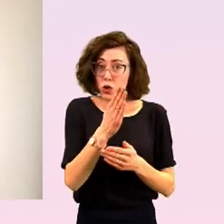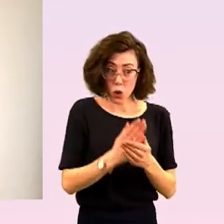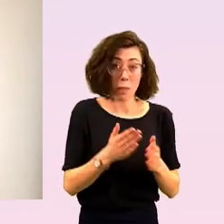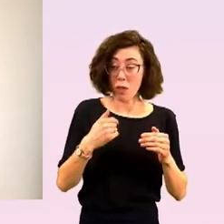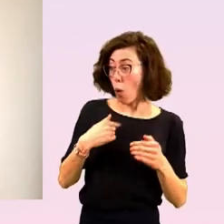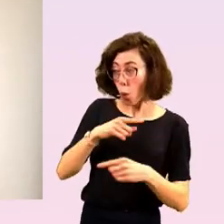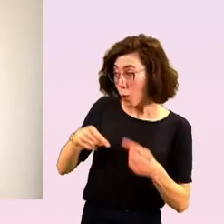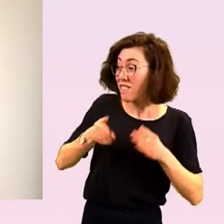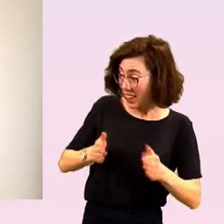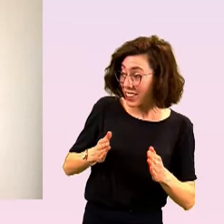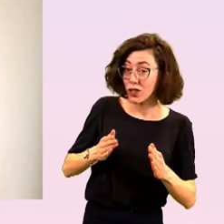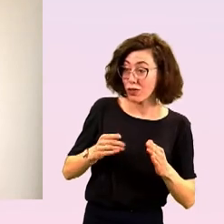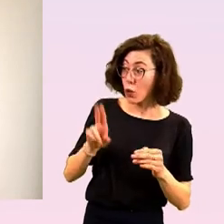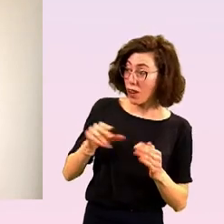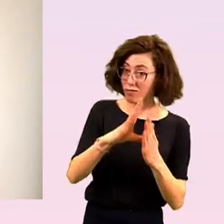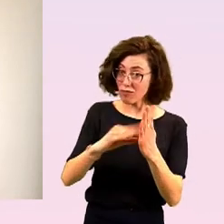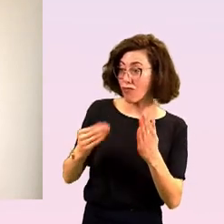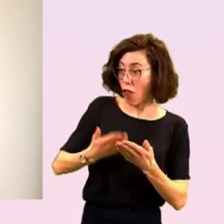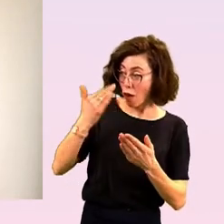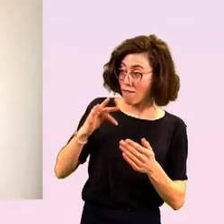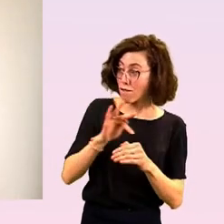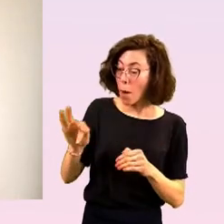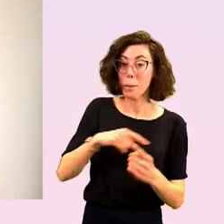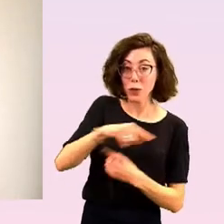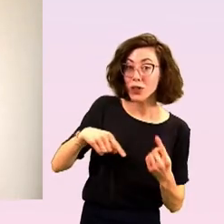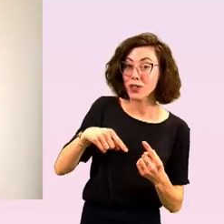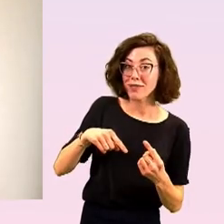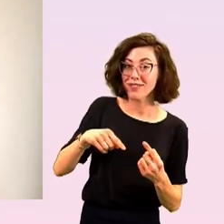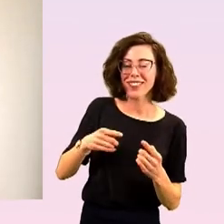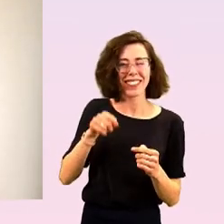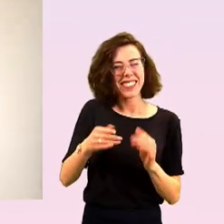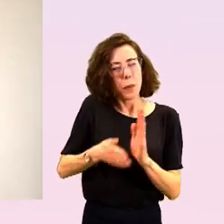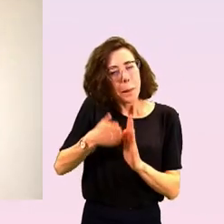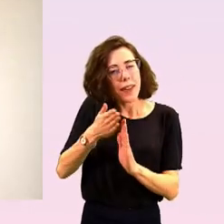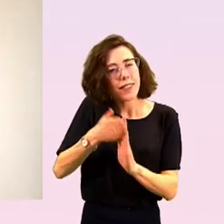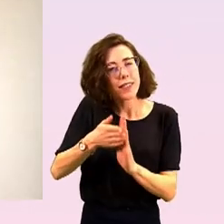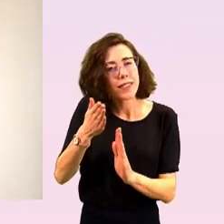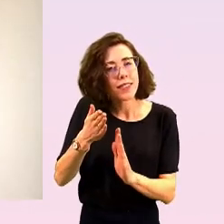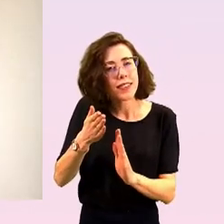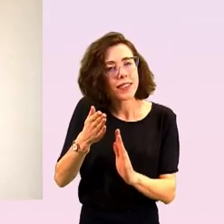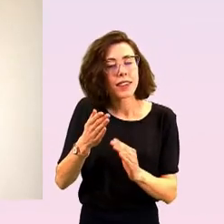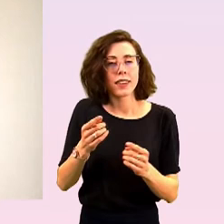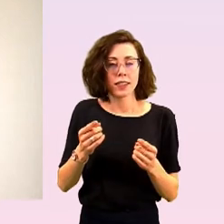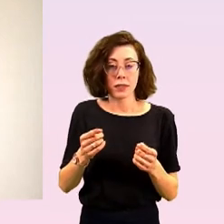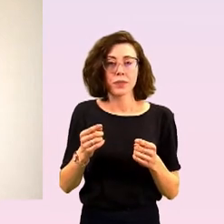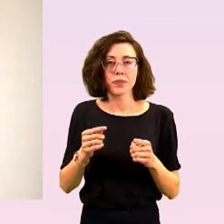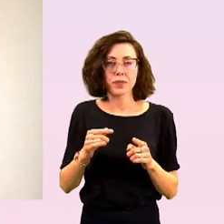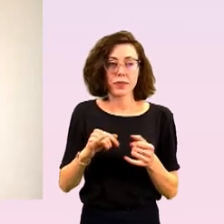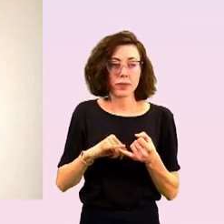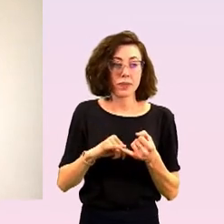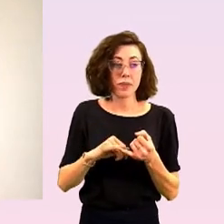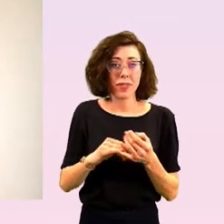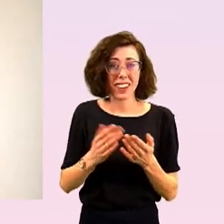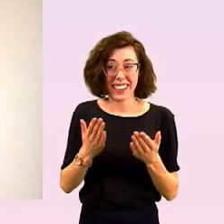networks and so on. So it just builds on that. And ultimately the odd one out is the organization who doesn't